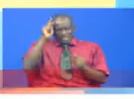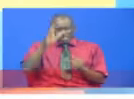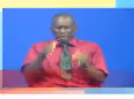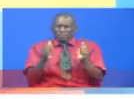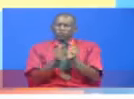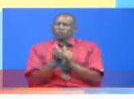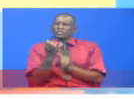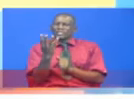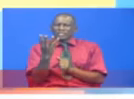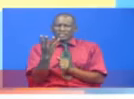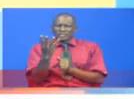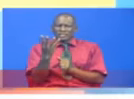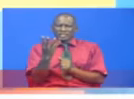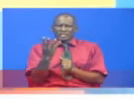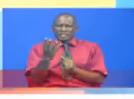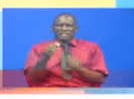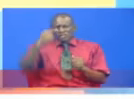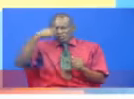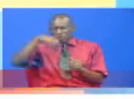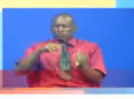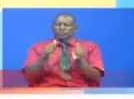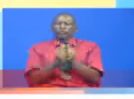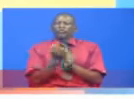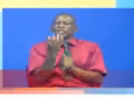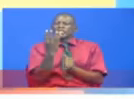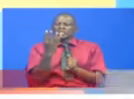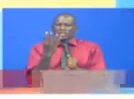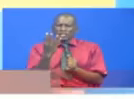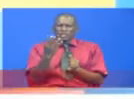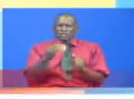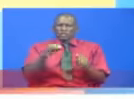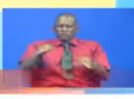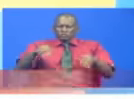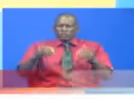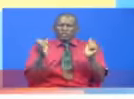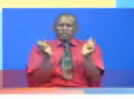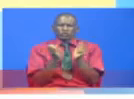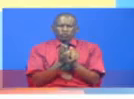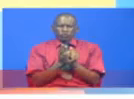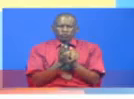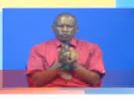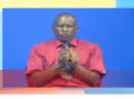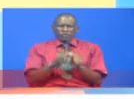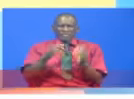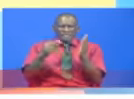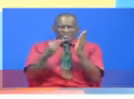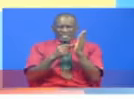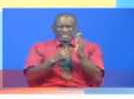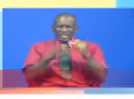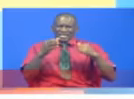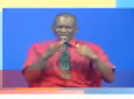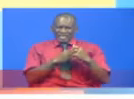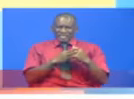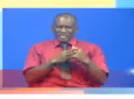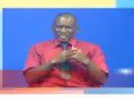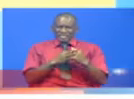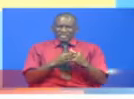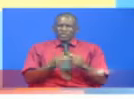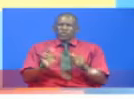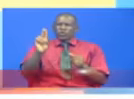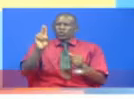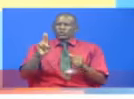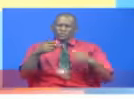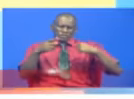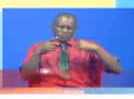14, Kitui 14, Busia 12, Taita Taveta 8, Uasin Gishu